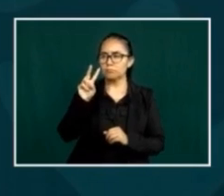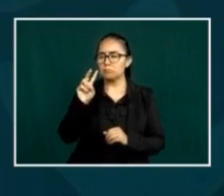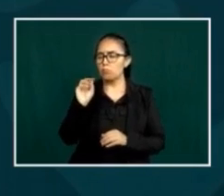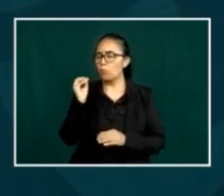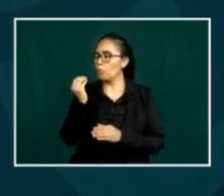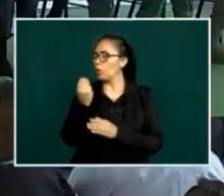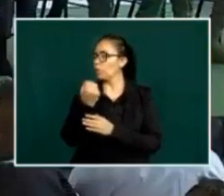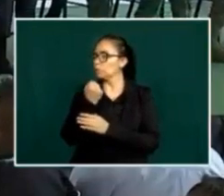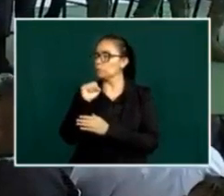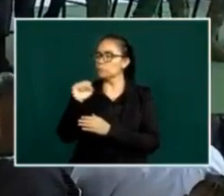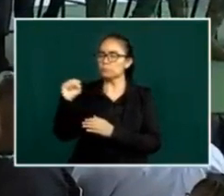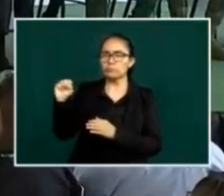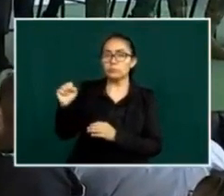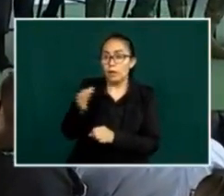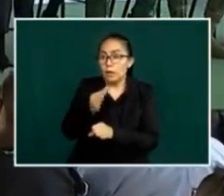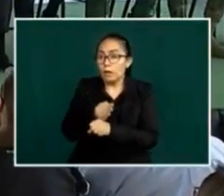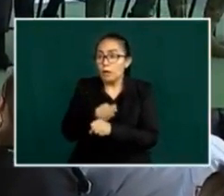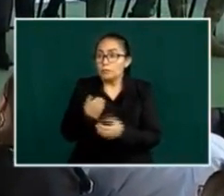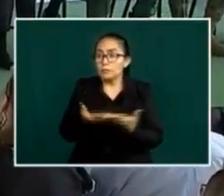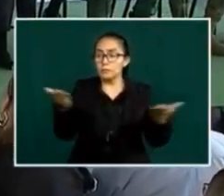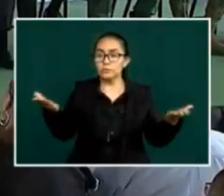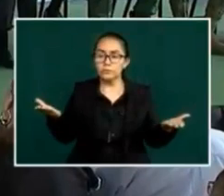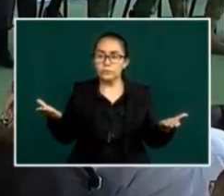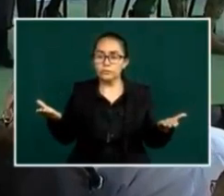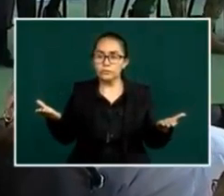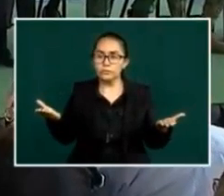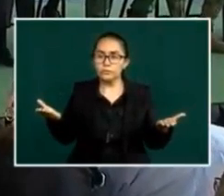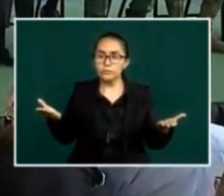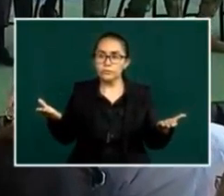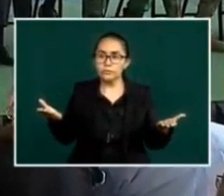see. And now,